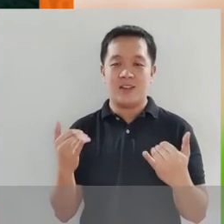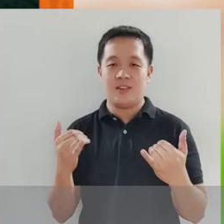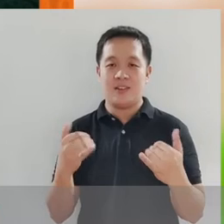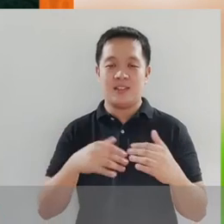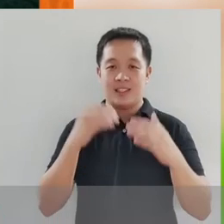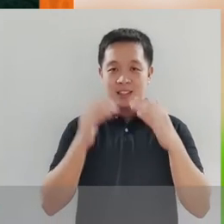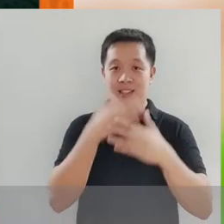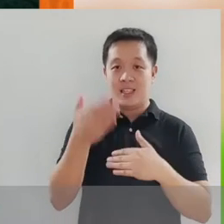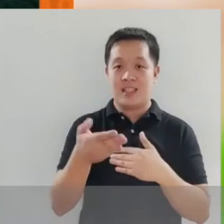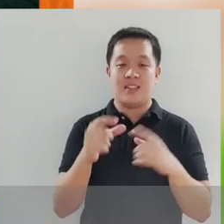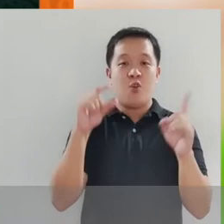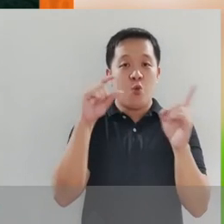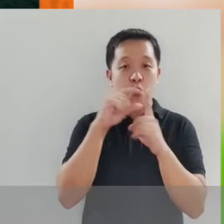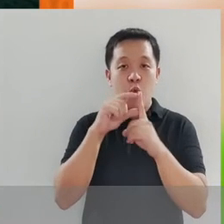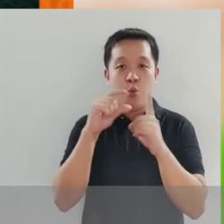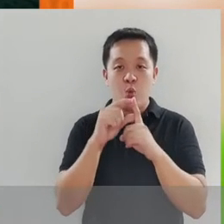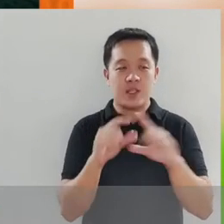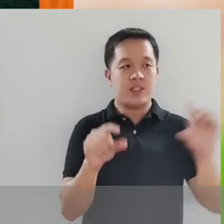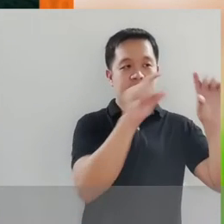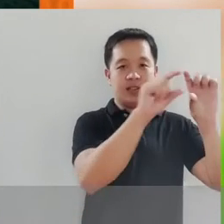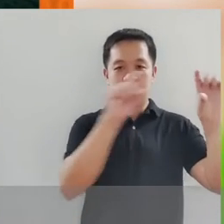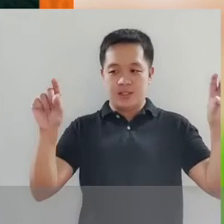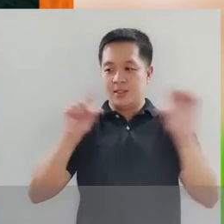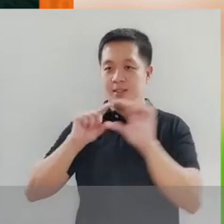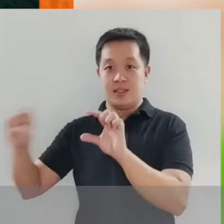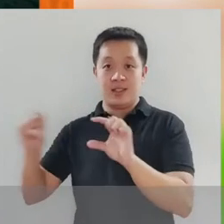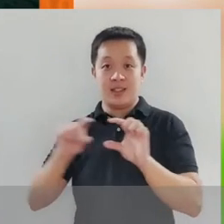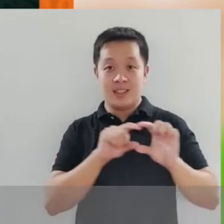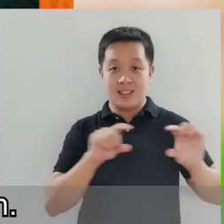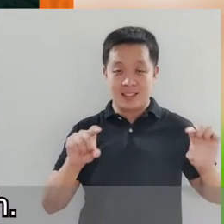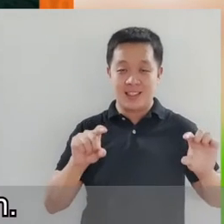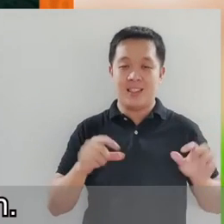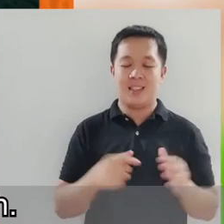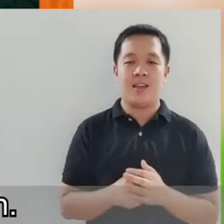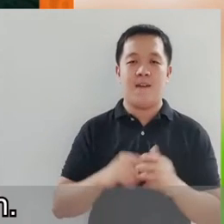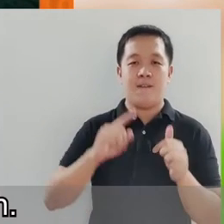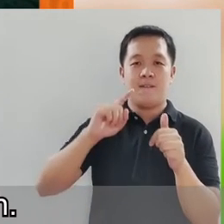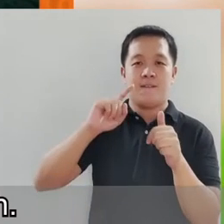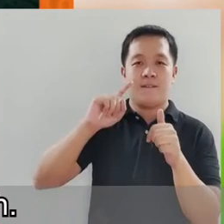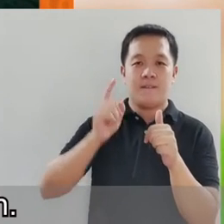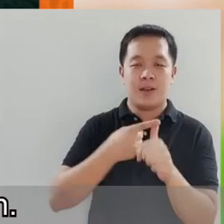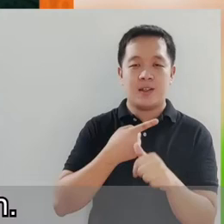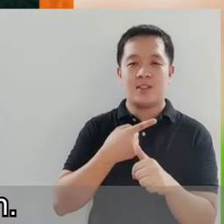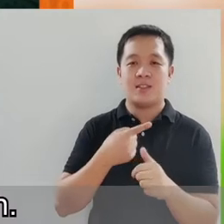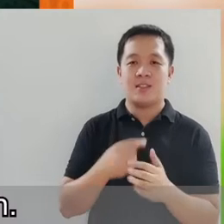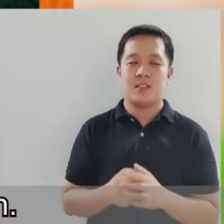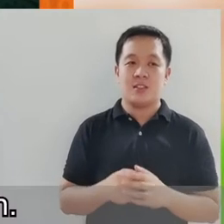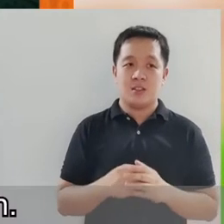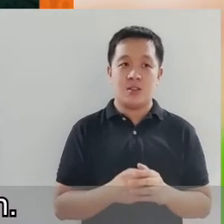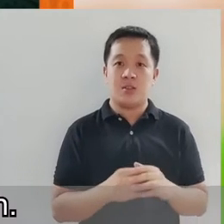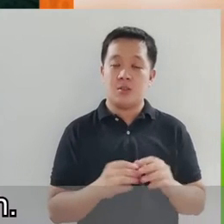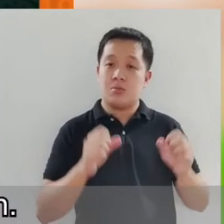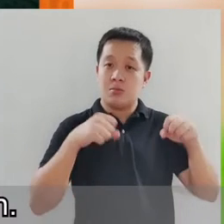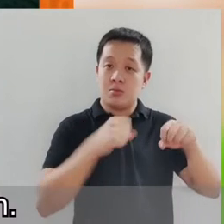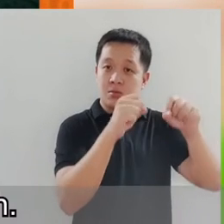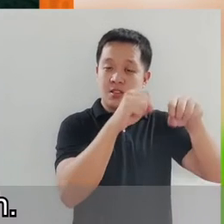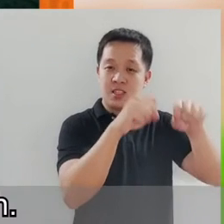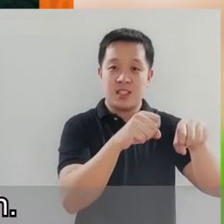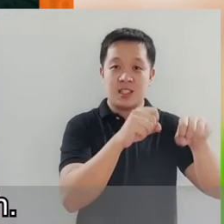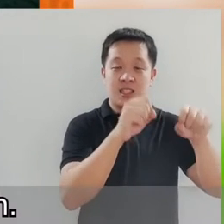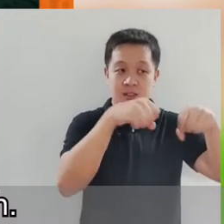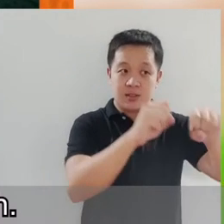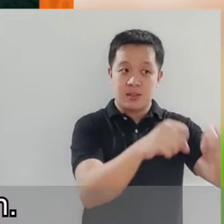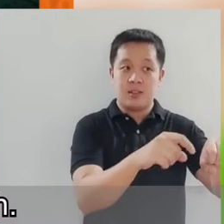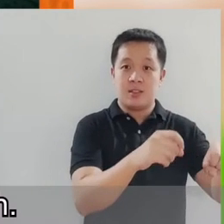Now let us move on to the words going across. The first one is a sea creature with big